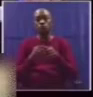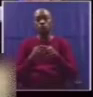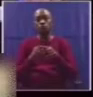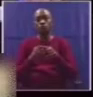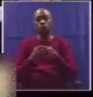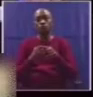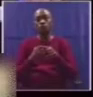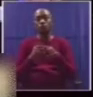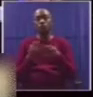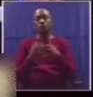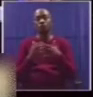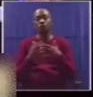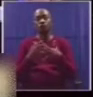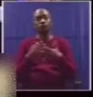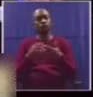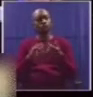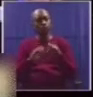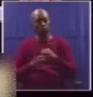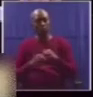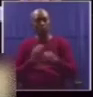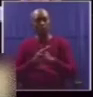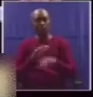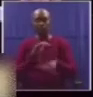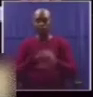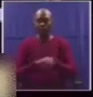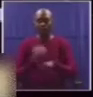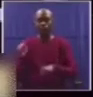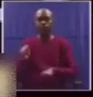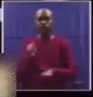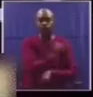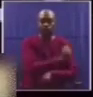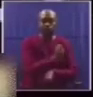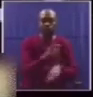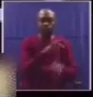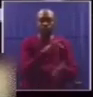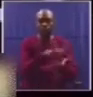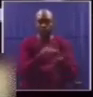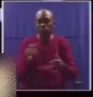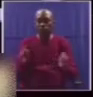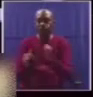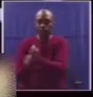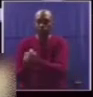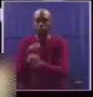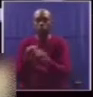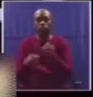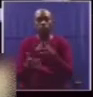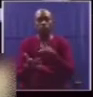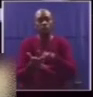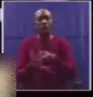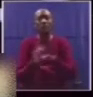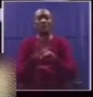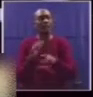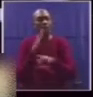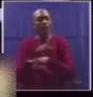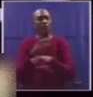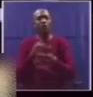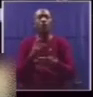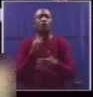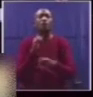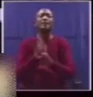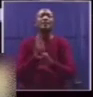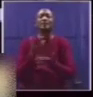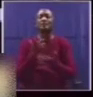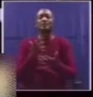cater deployment, and negatively impact oversight, and without casting